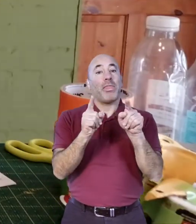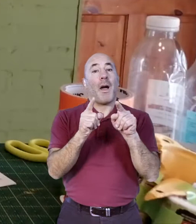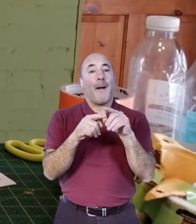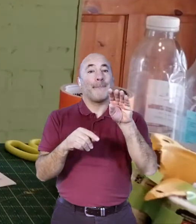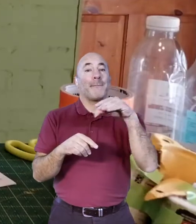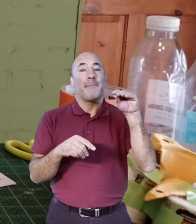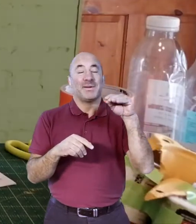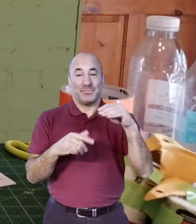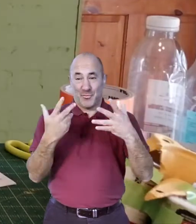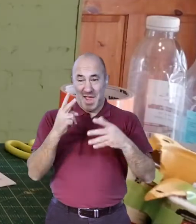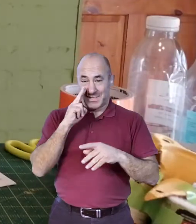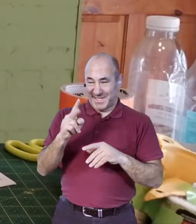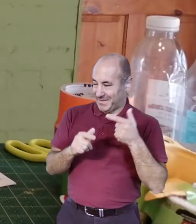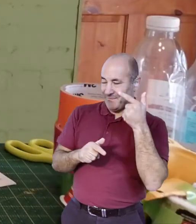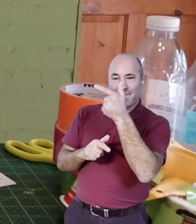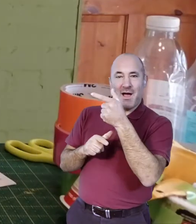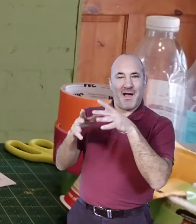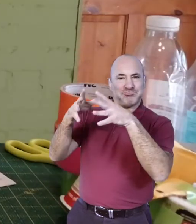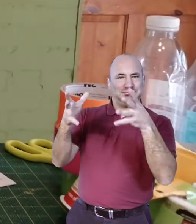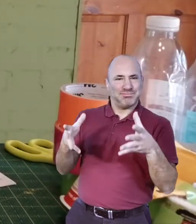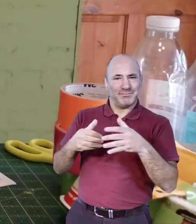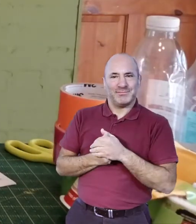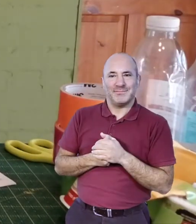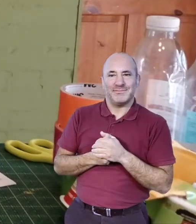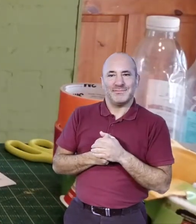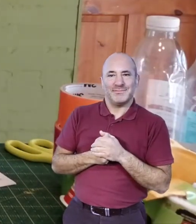puppet that is just in front of me and on my right.